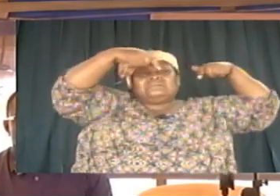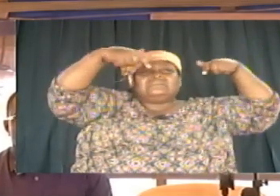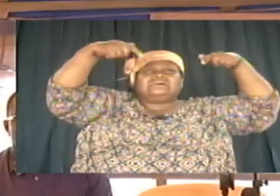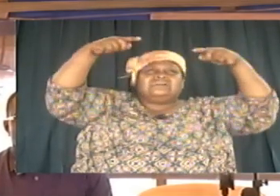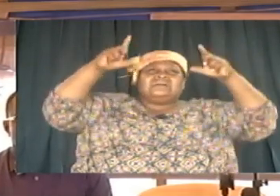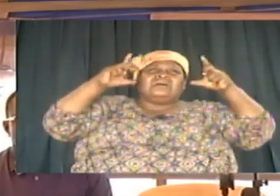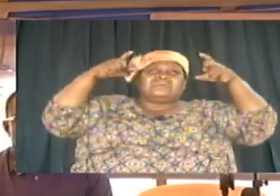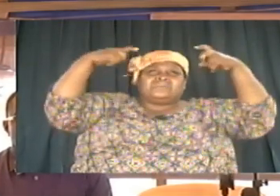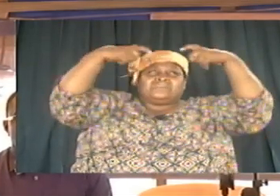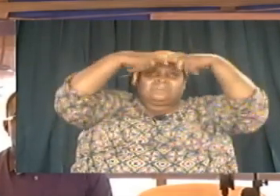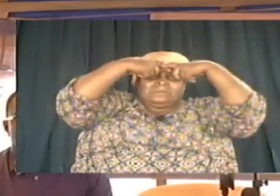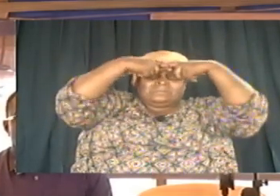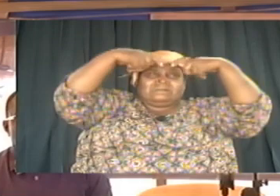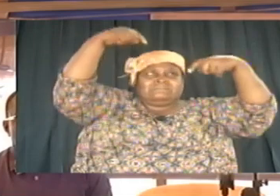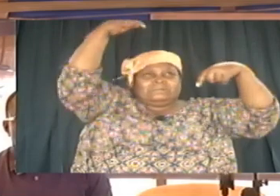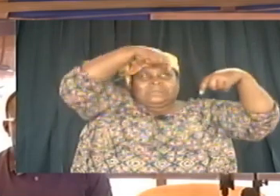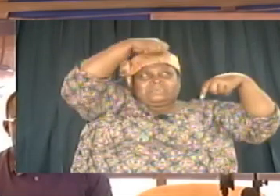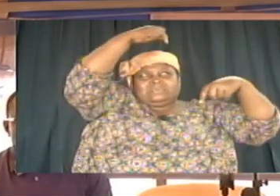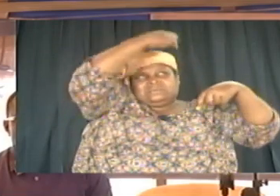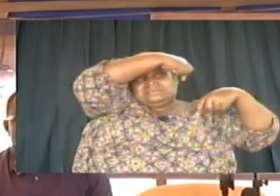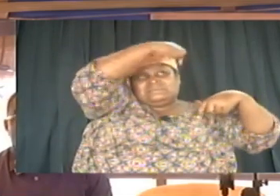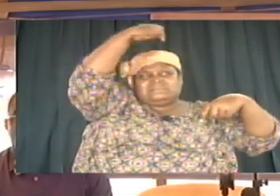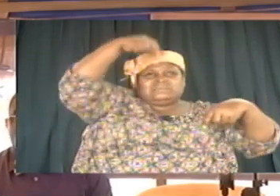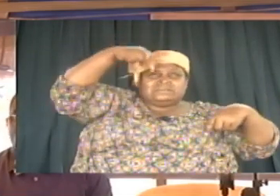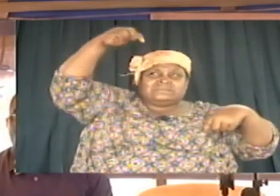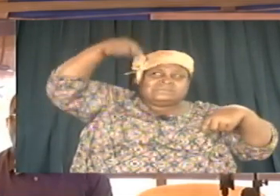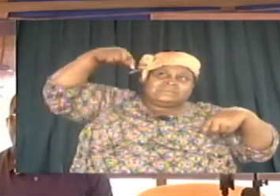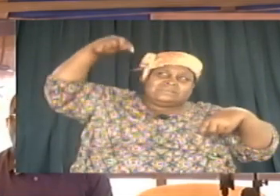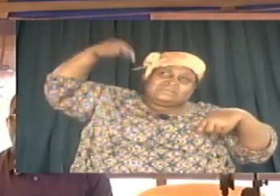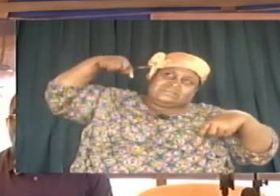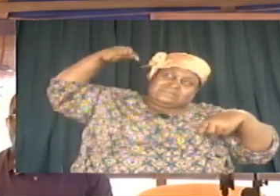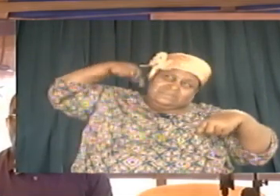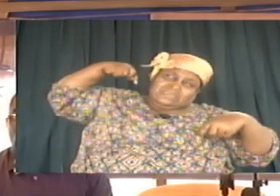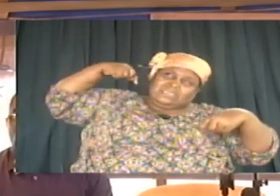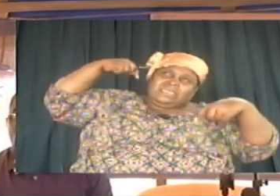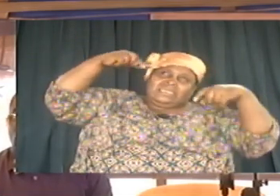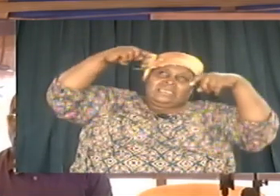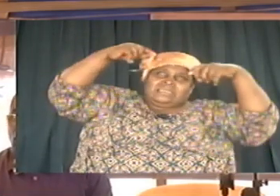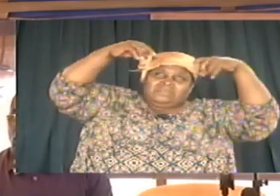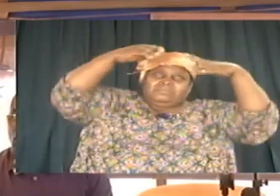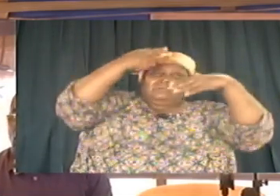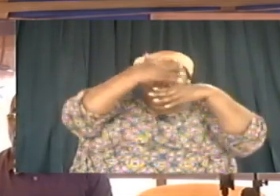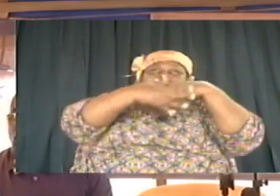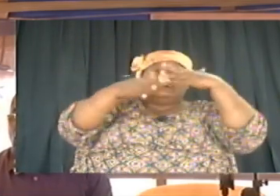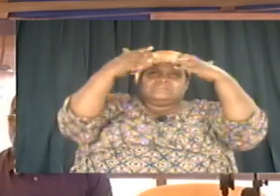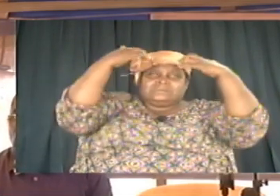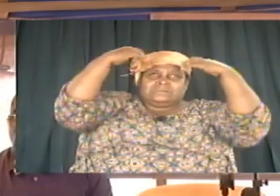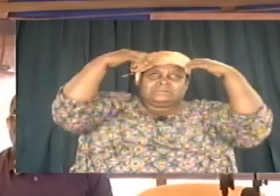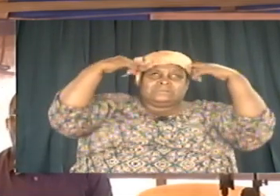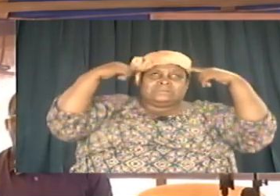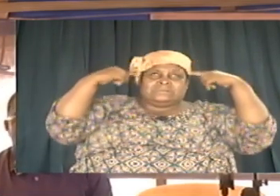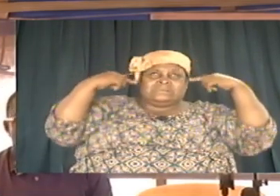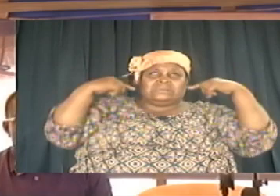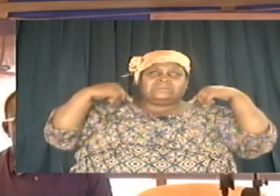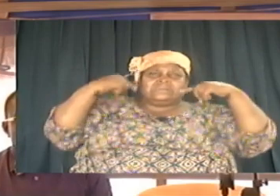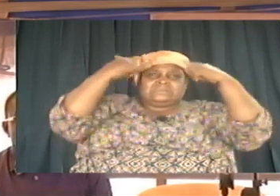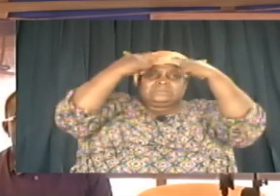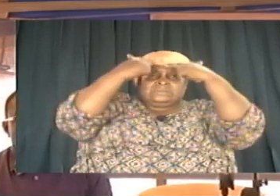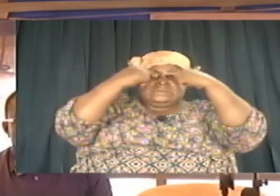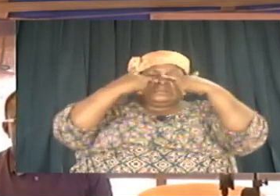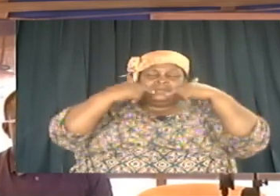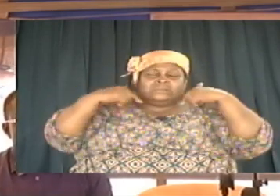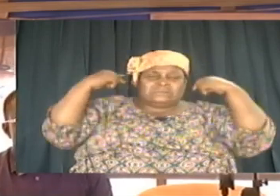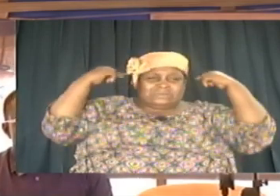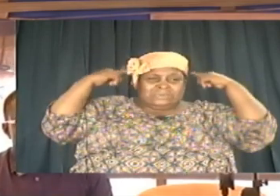Look at it. So blood oozing from his forehead. His face